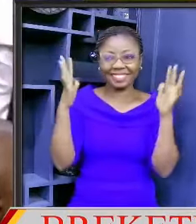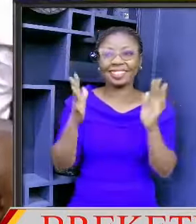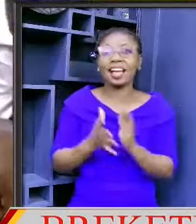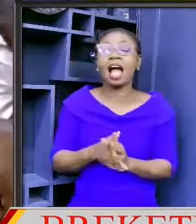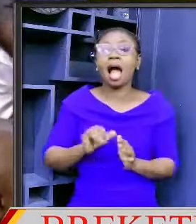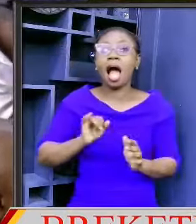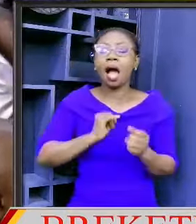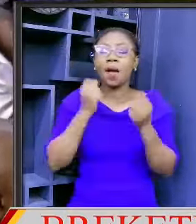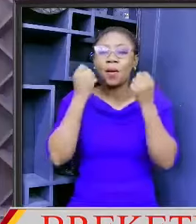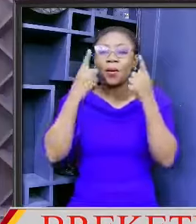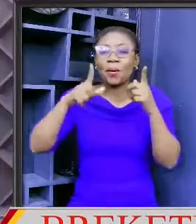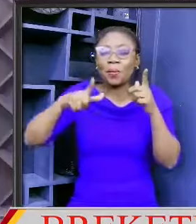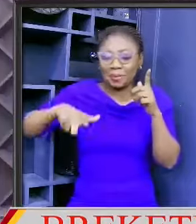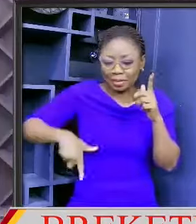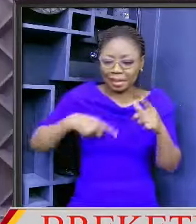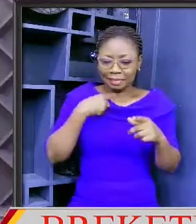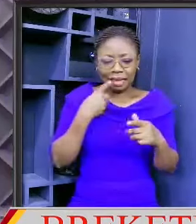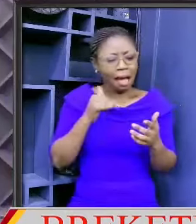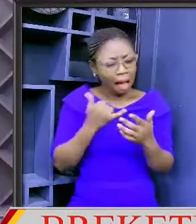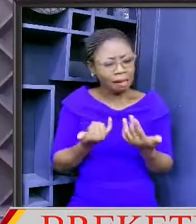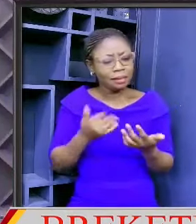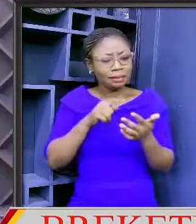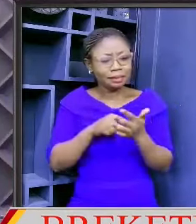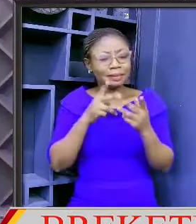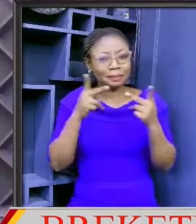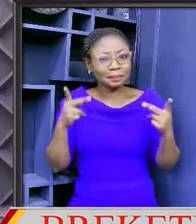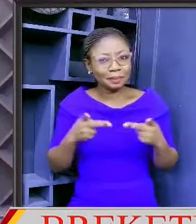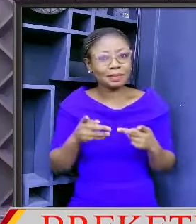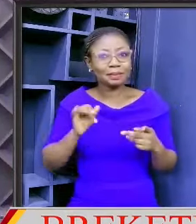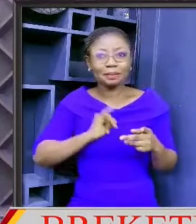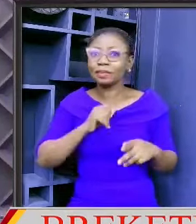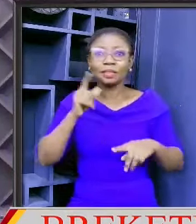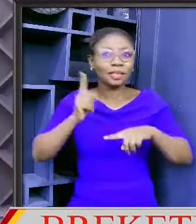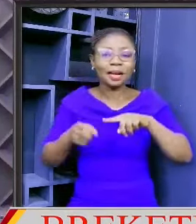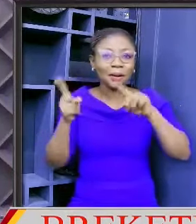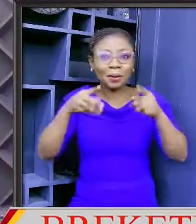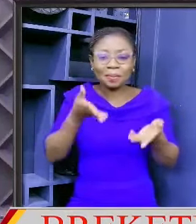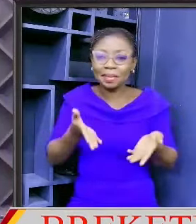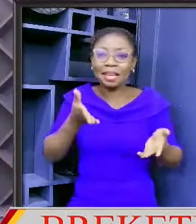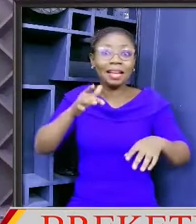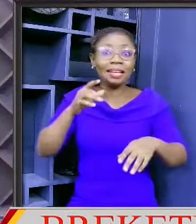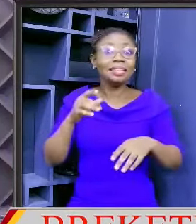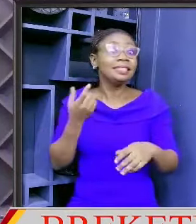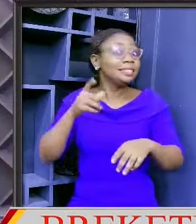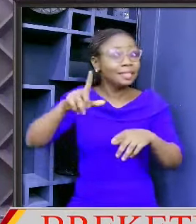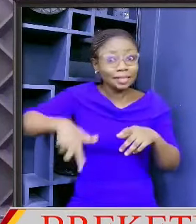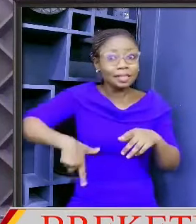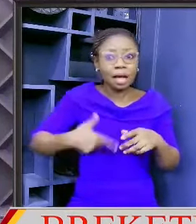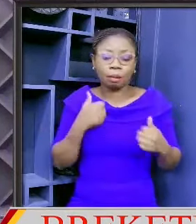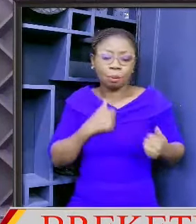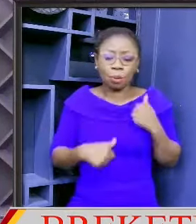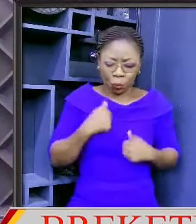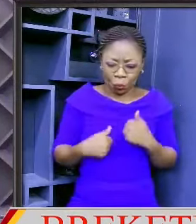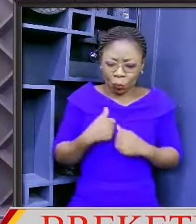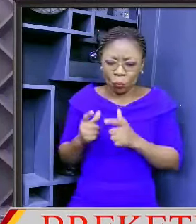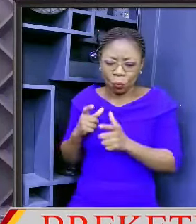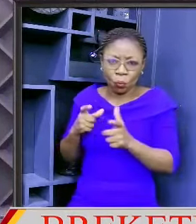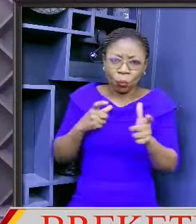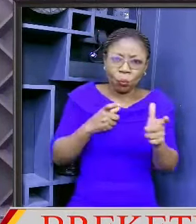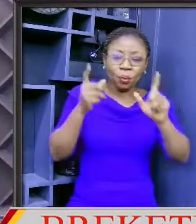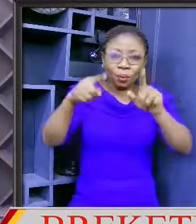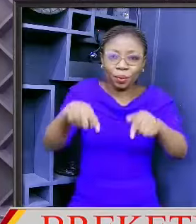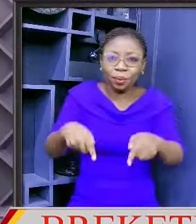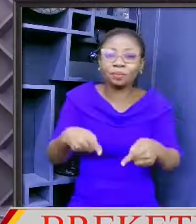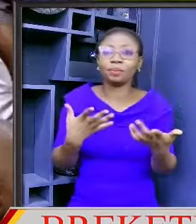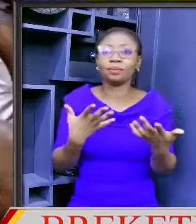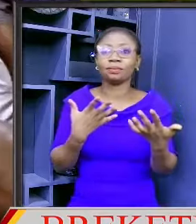Then I wake up late. I say no, this place, we know they come here late though. Now early. Now you bath, I run and come. I say wait.